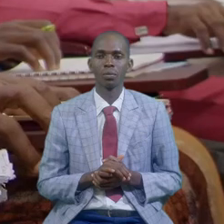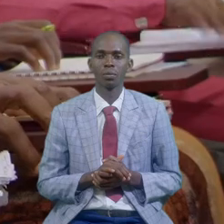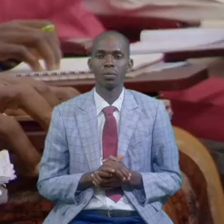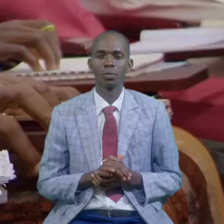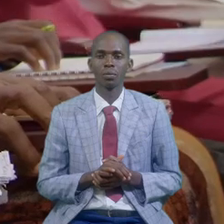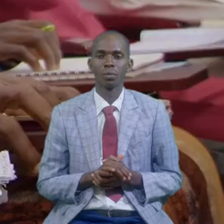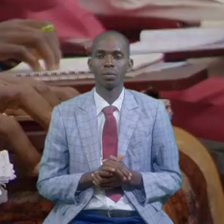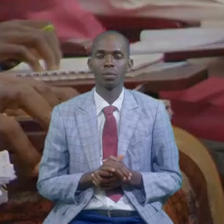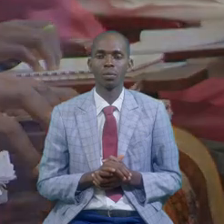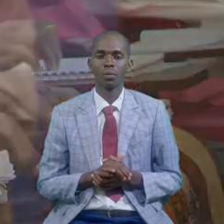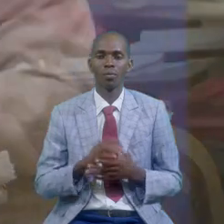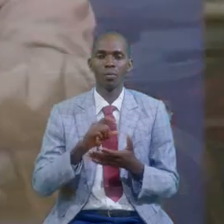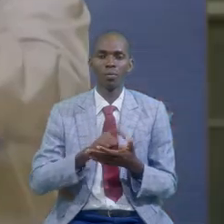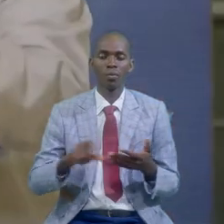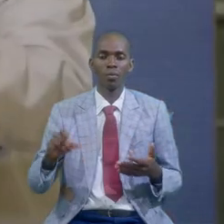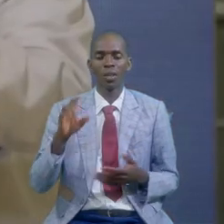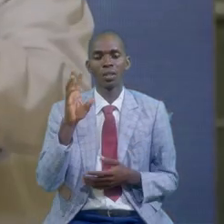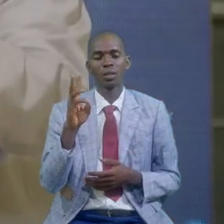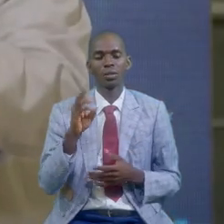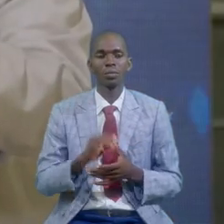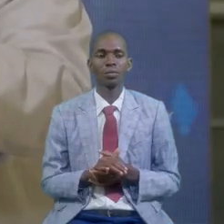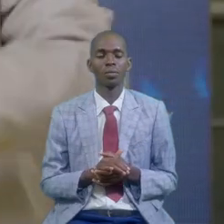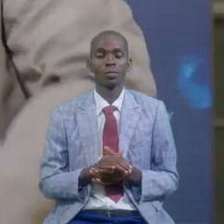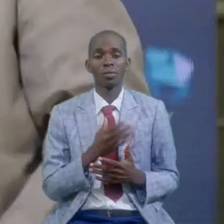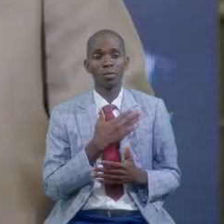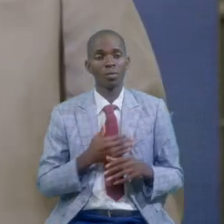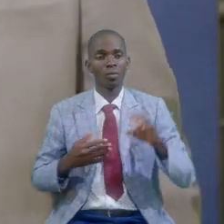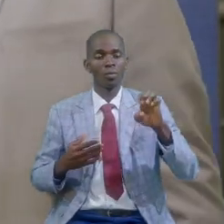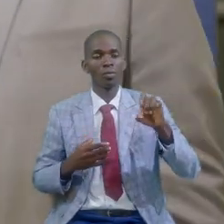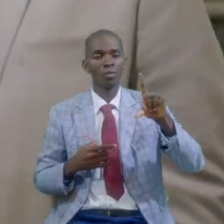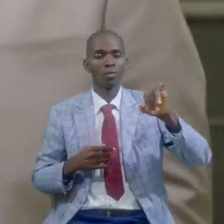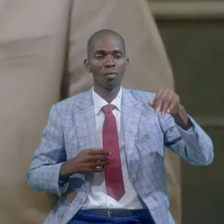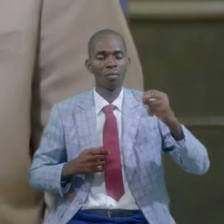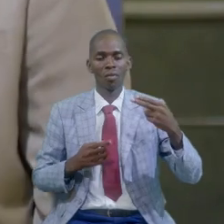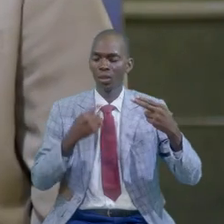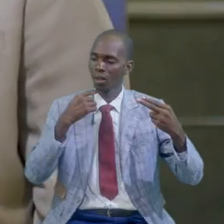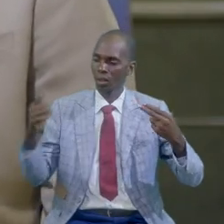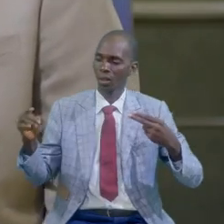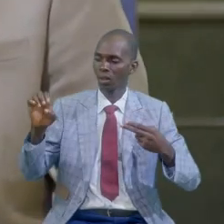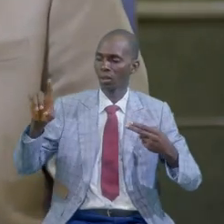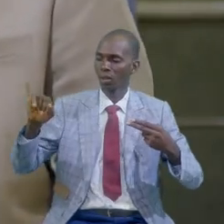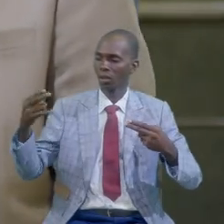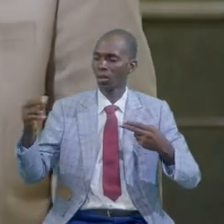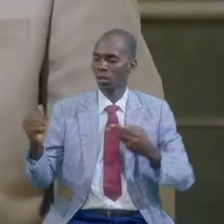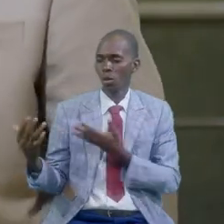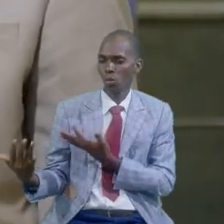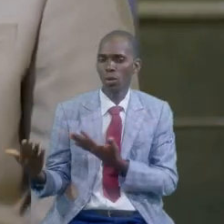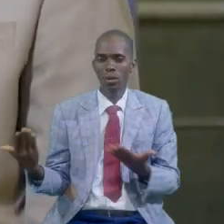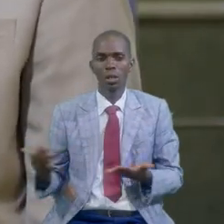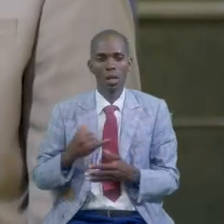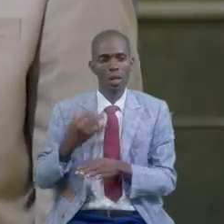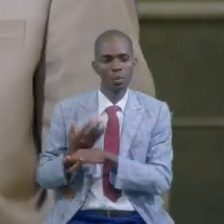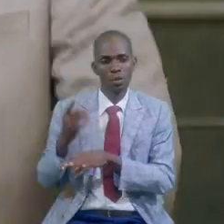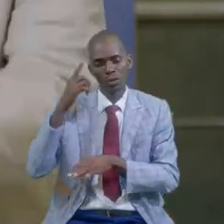at verse 6. And Elijah said unto him, tarry here, I pray thee, for the Lord has sent me